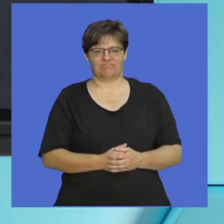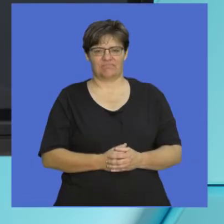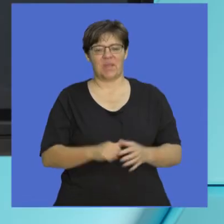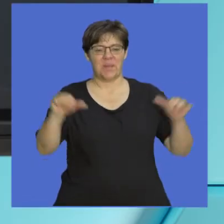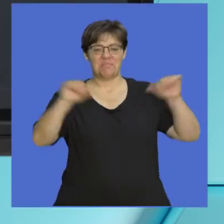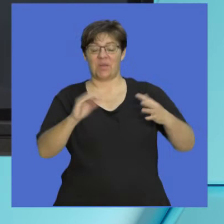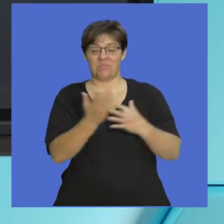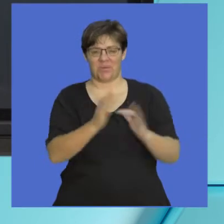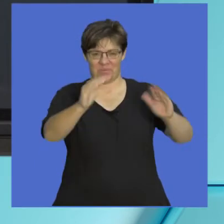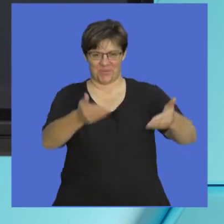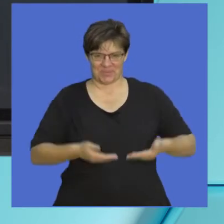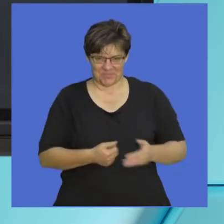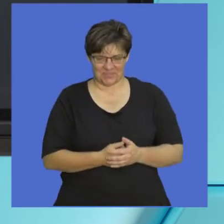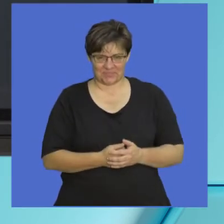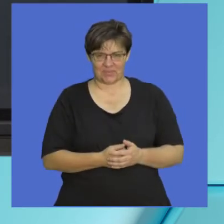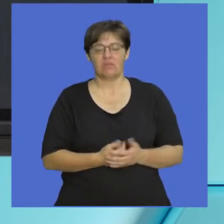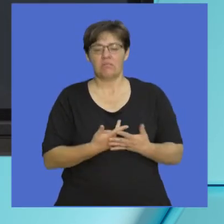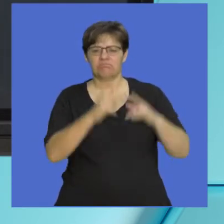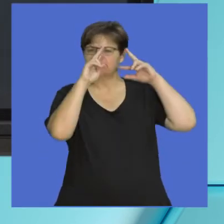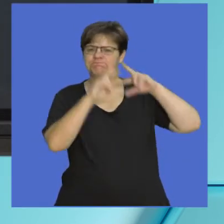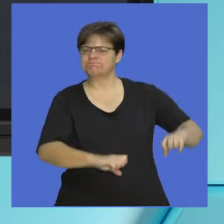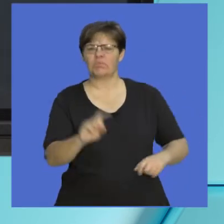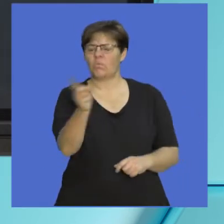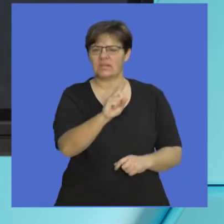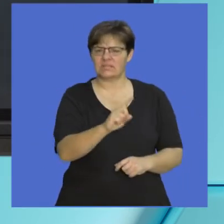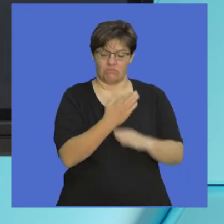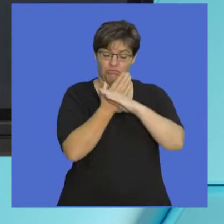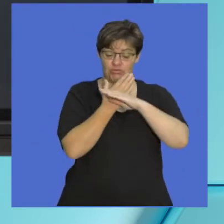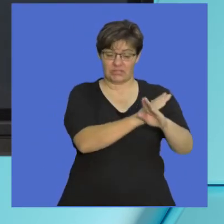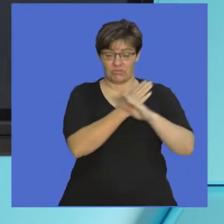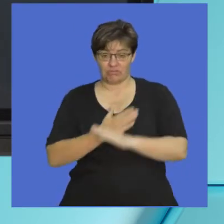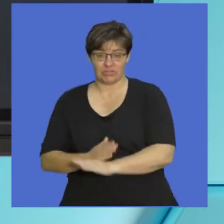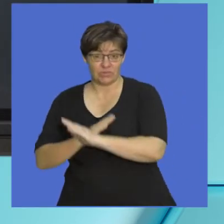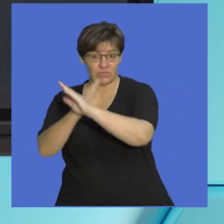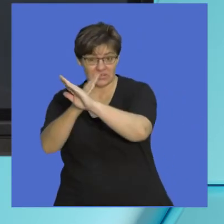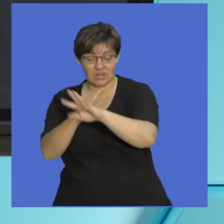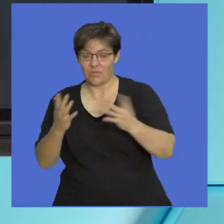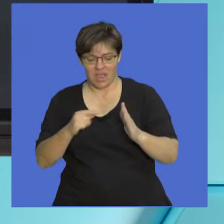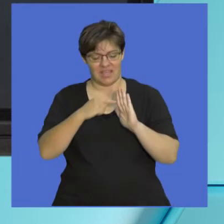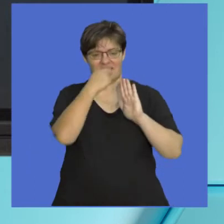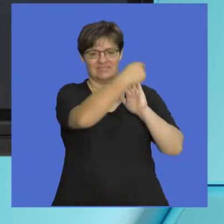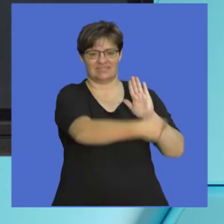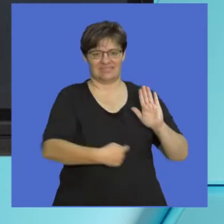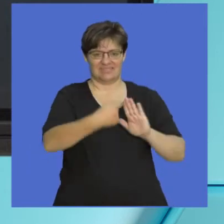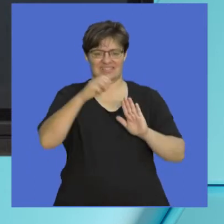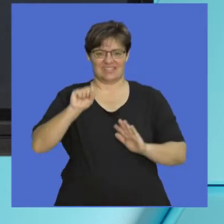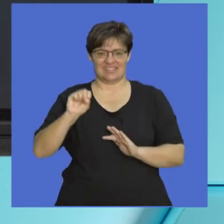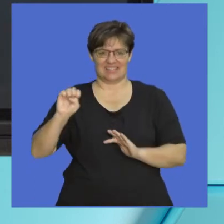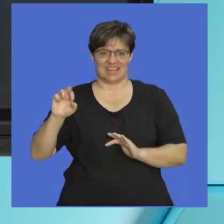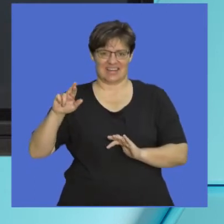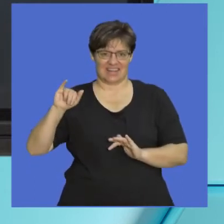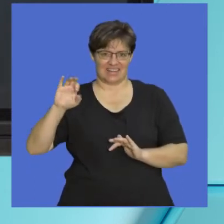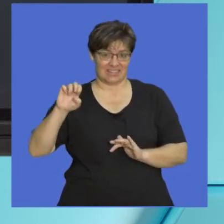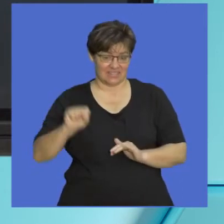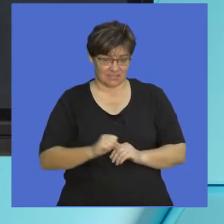Welcome back to our second segment. We're still exploring resistors in series in a series circuit. Safe to say that